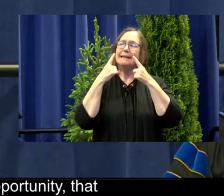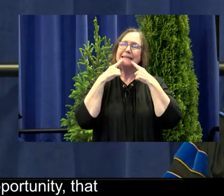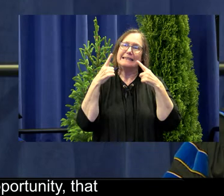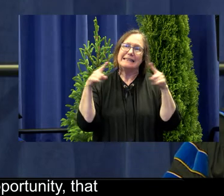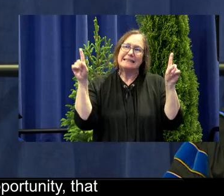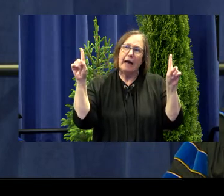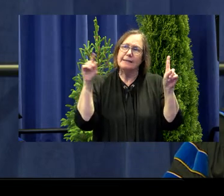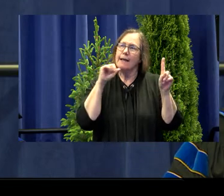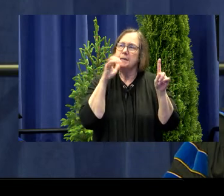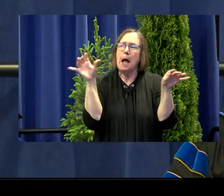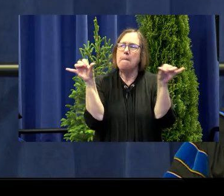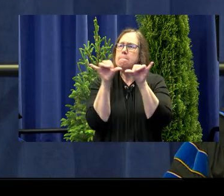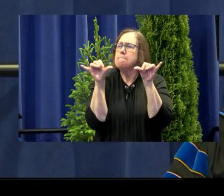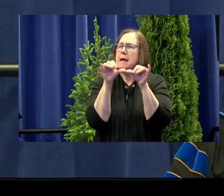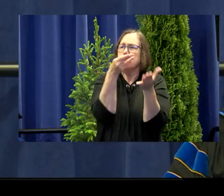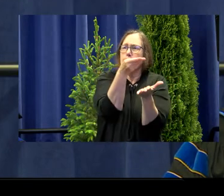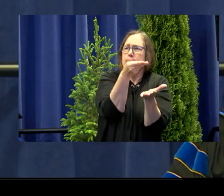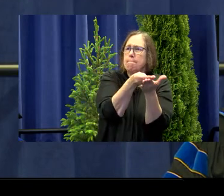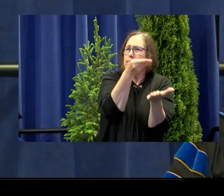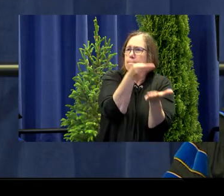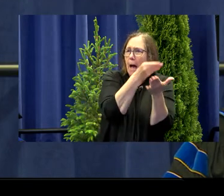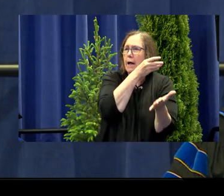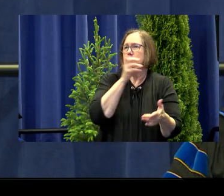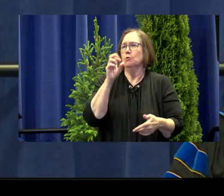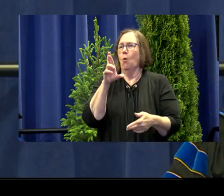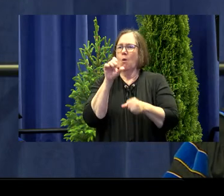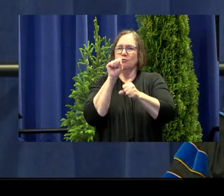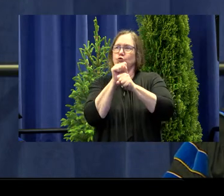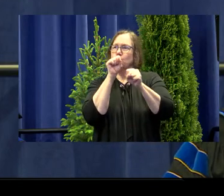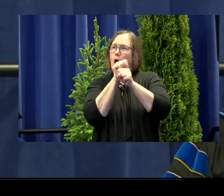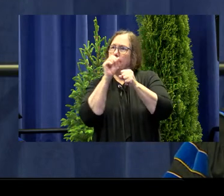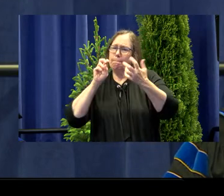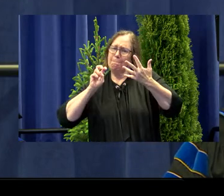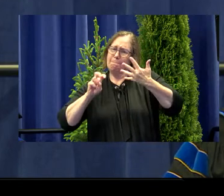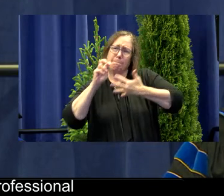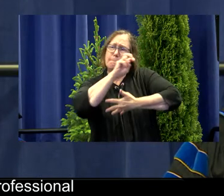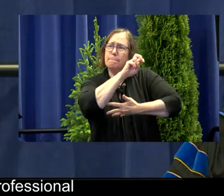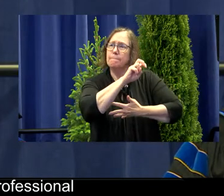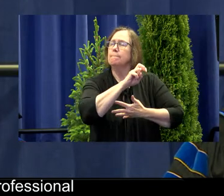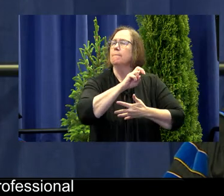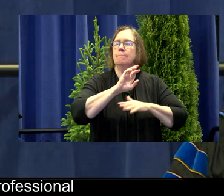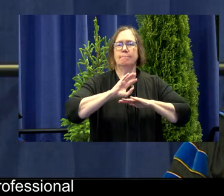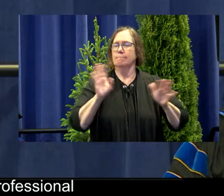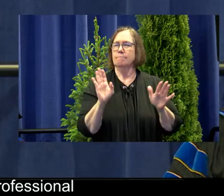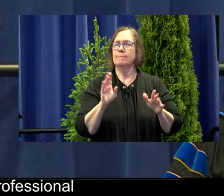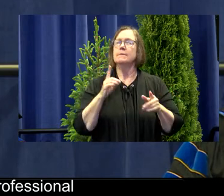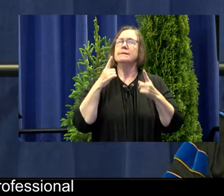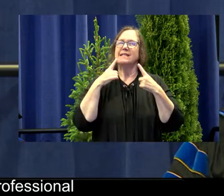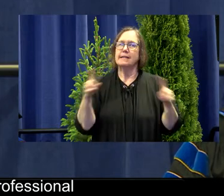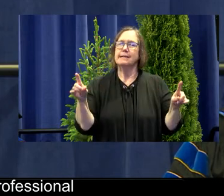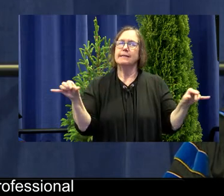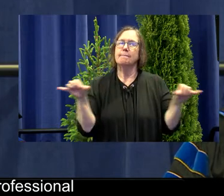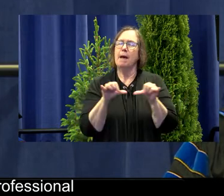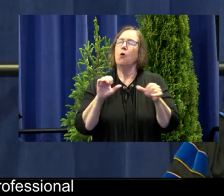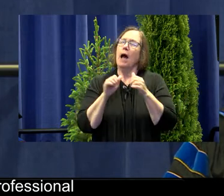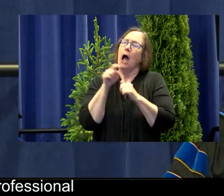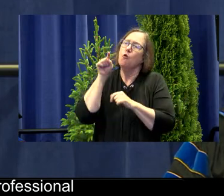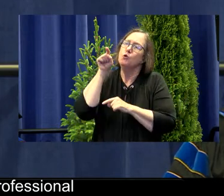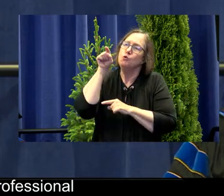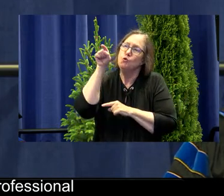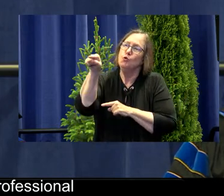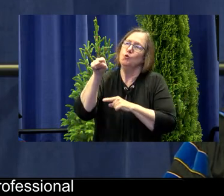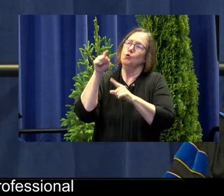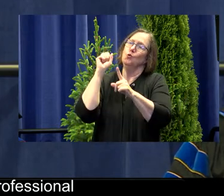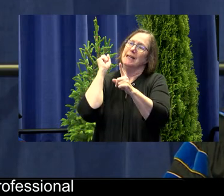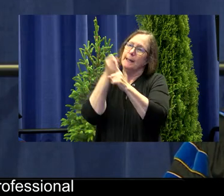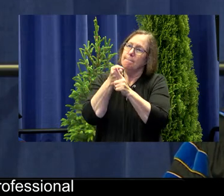solely measured by material wealth or professional achievements, but by the impact you have on the world and the lives of those around